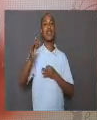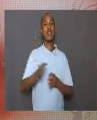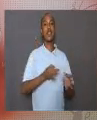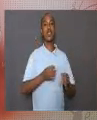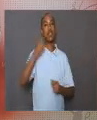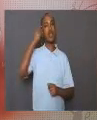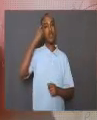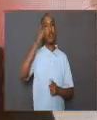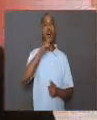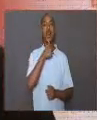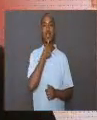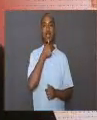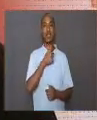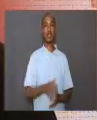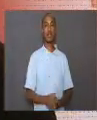definition for acids.